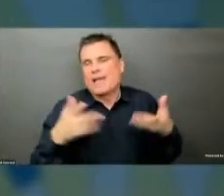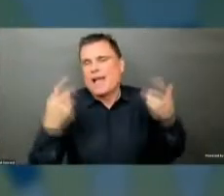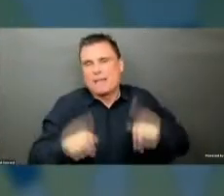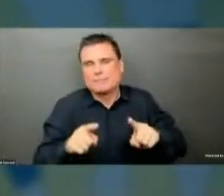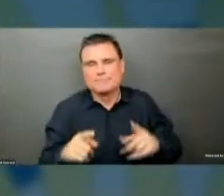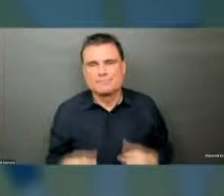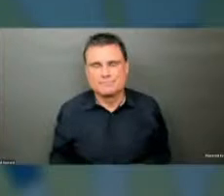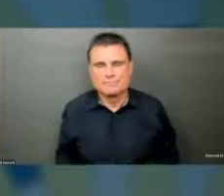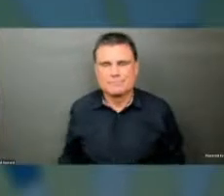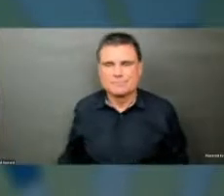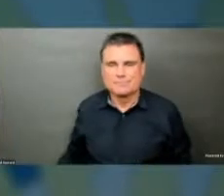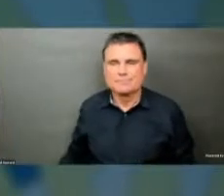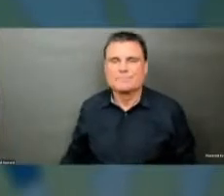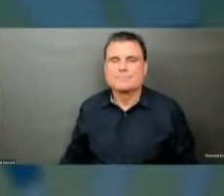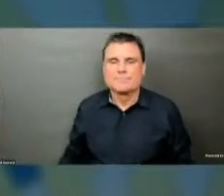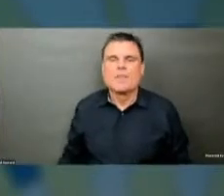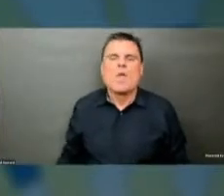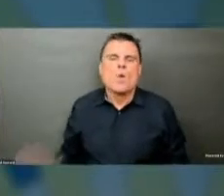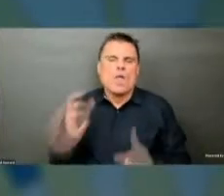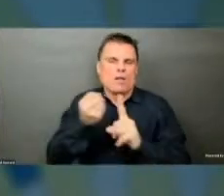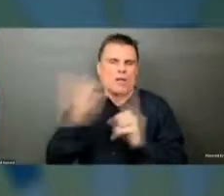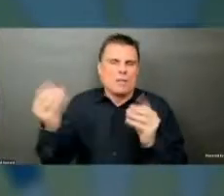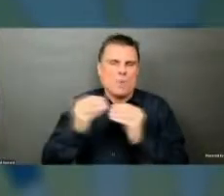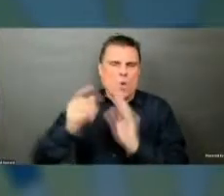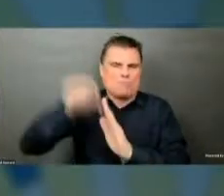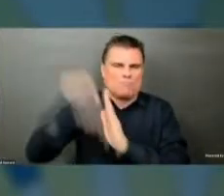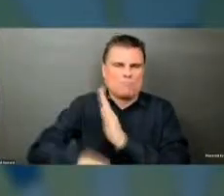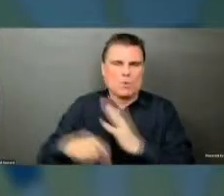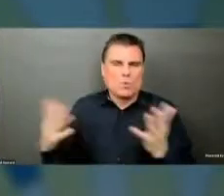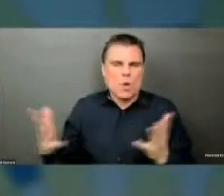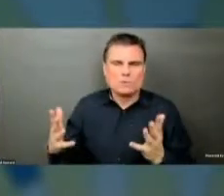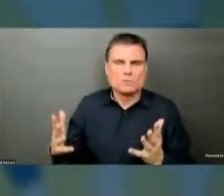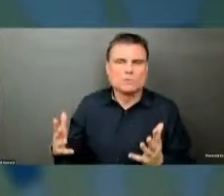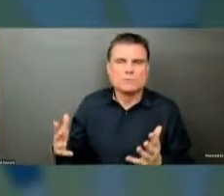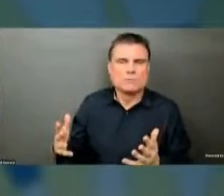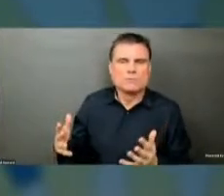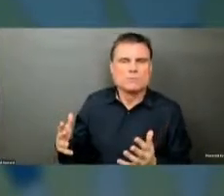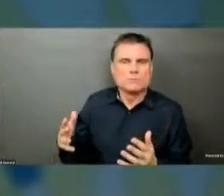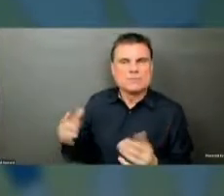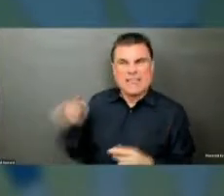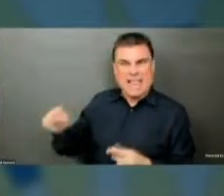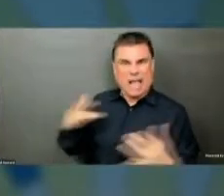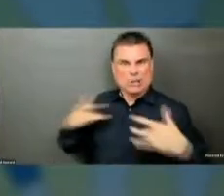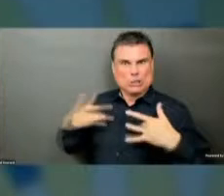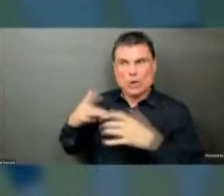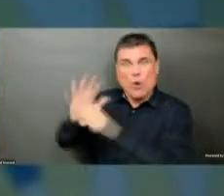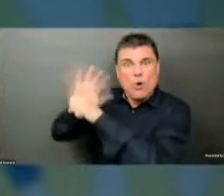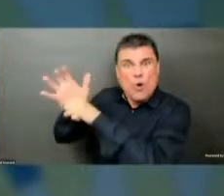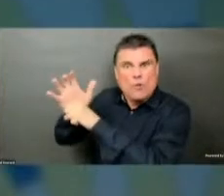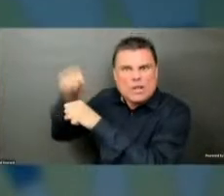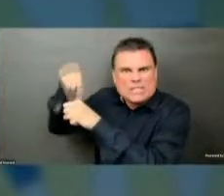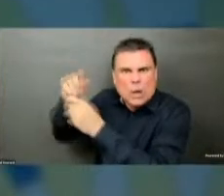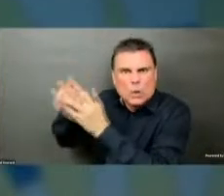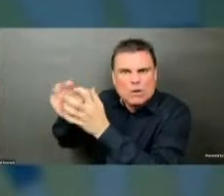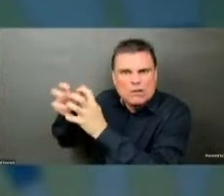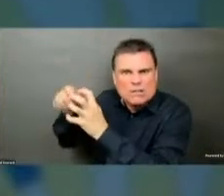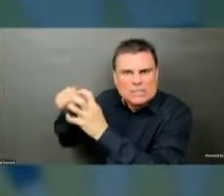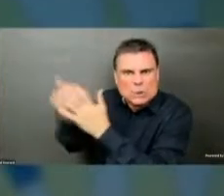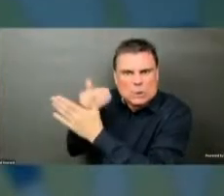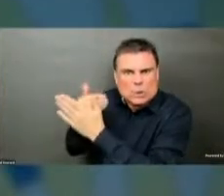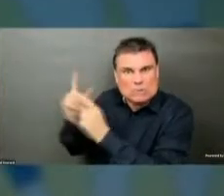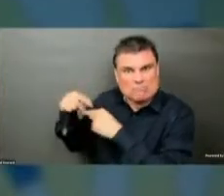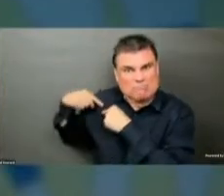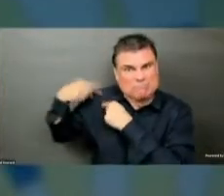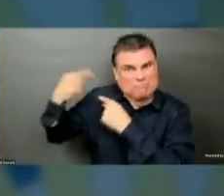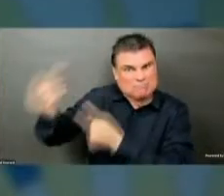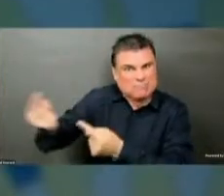our lexicon in the last few weeks, particularly because of one variant that was detected in the UK to start